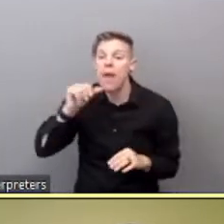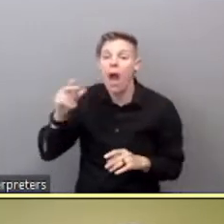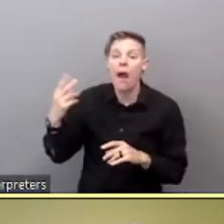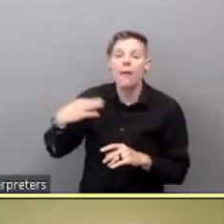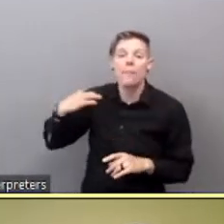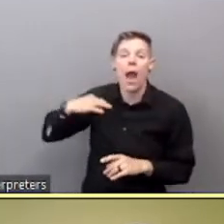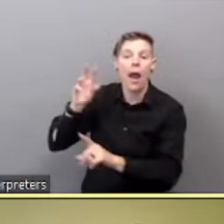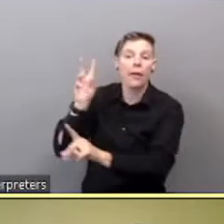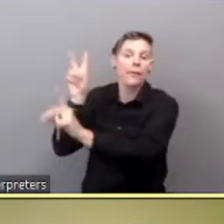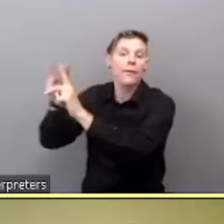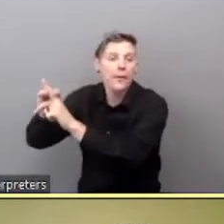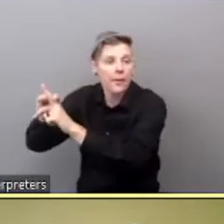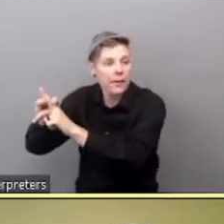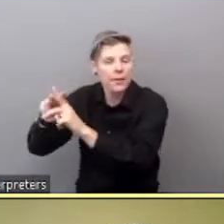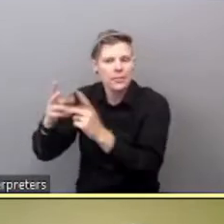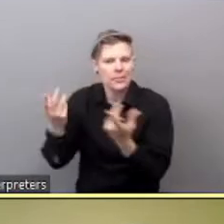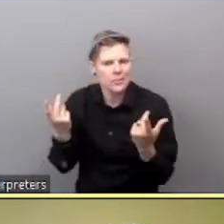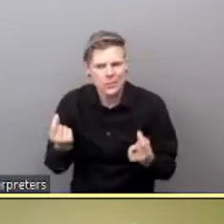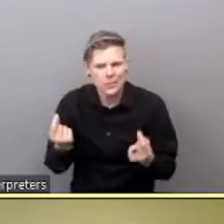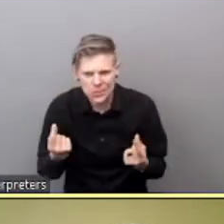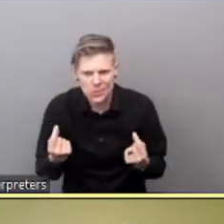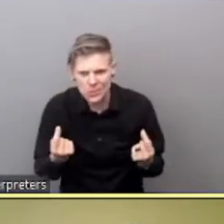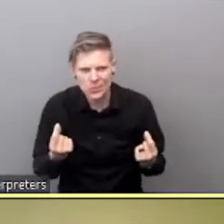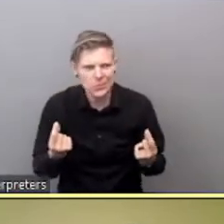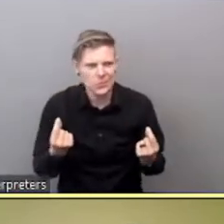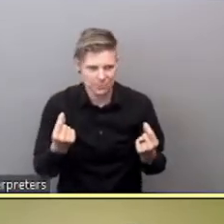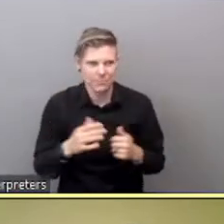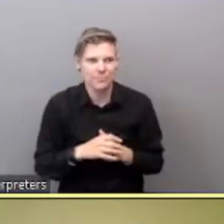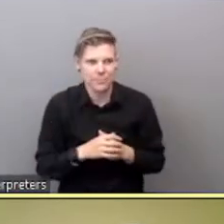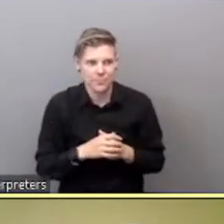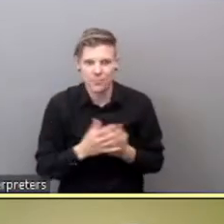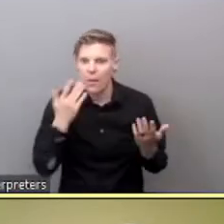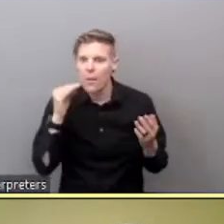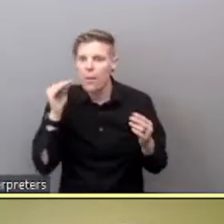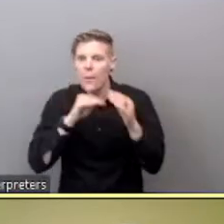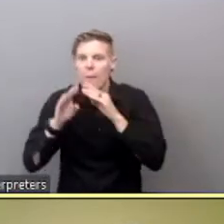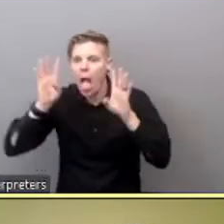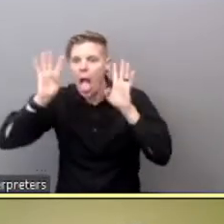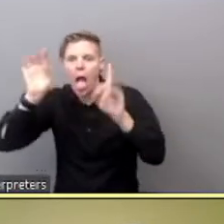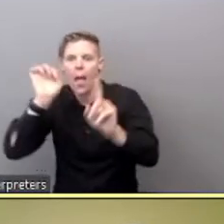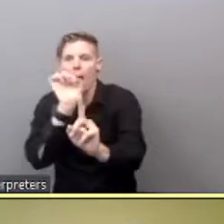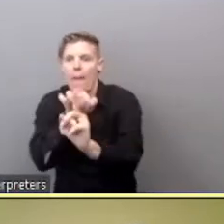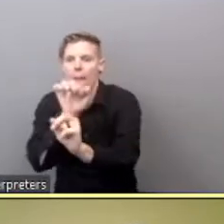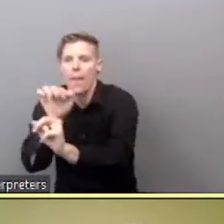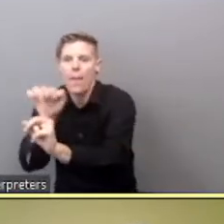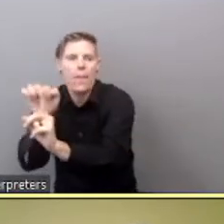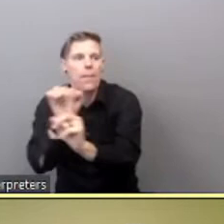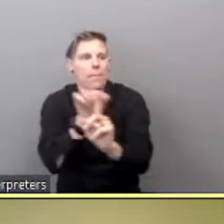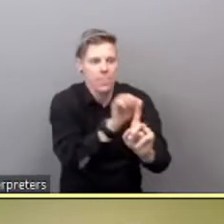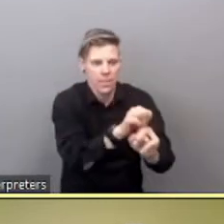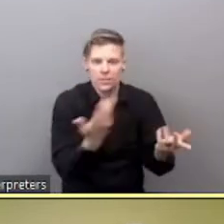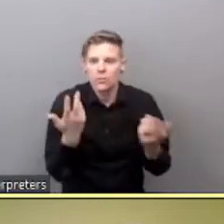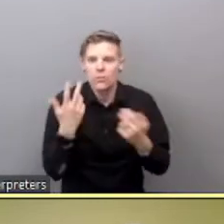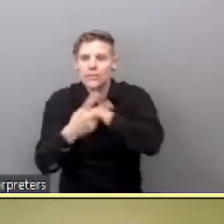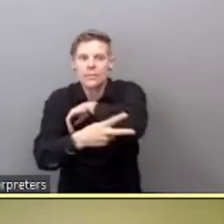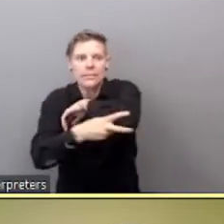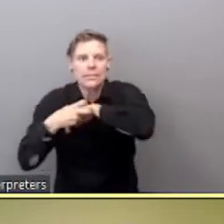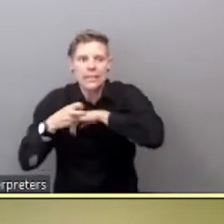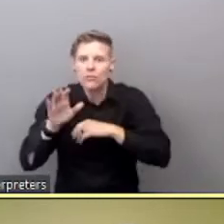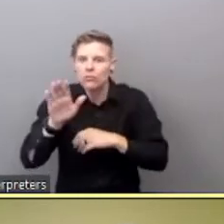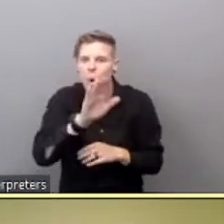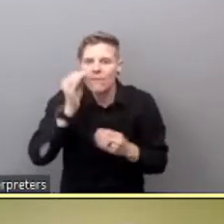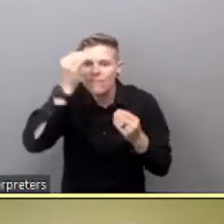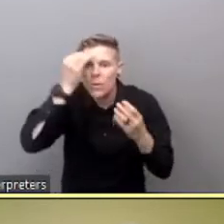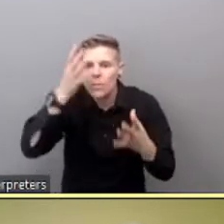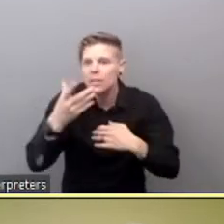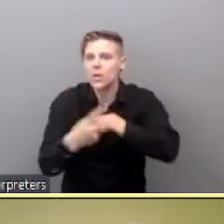some sort of scam that's attempted to obtain their personal information, identity theft, etc. So